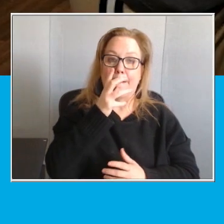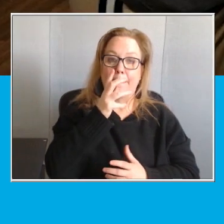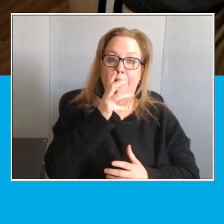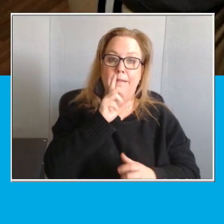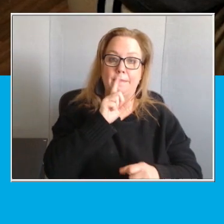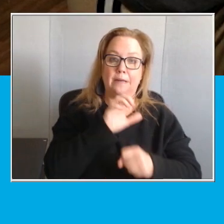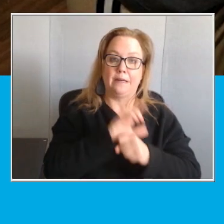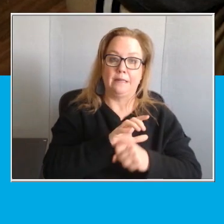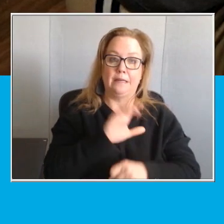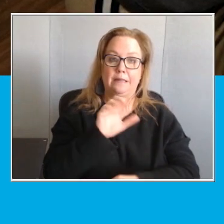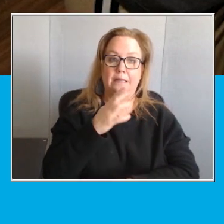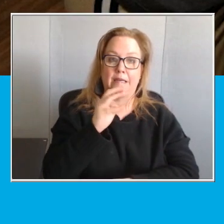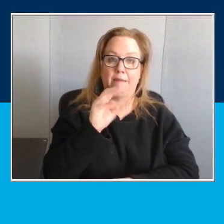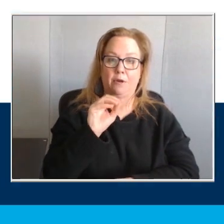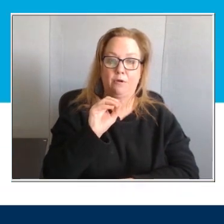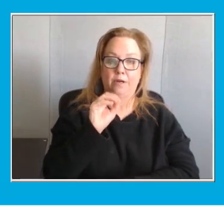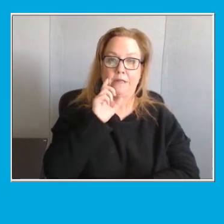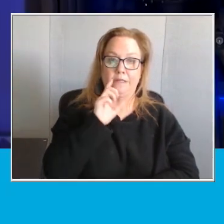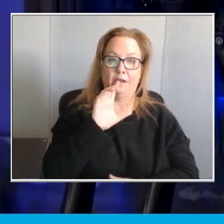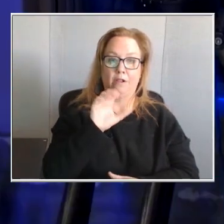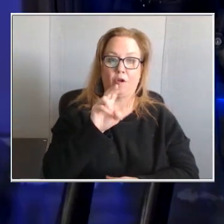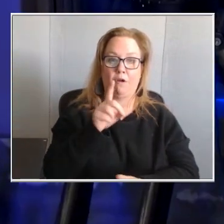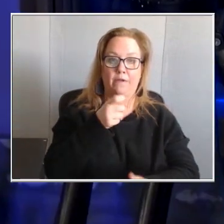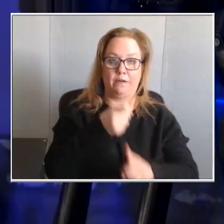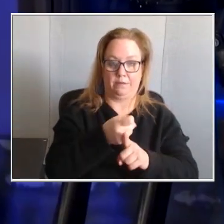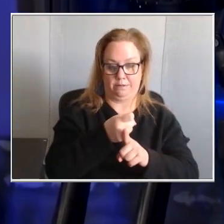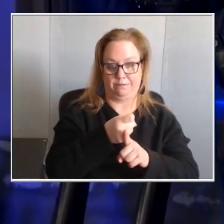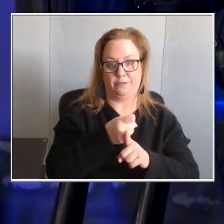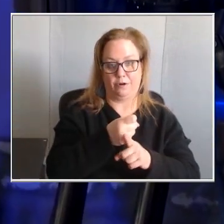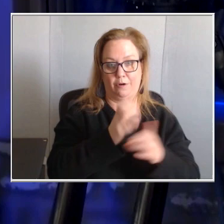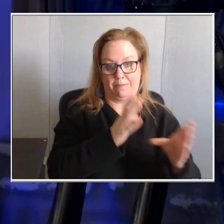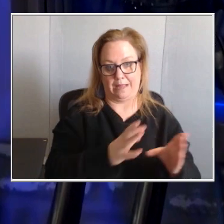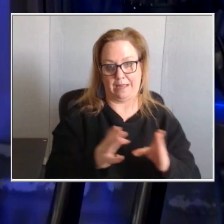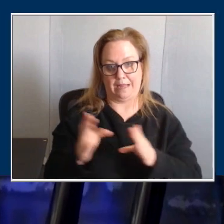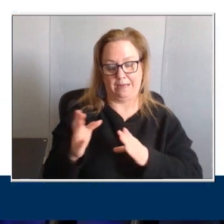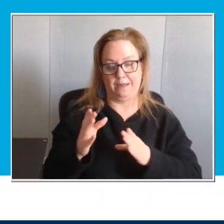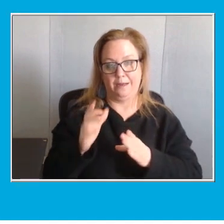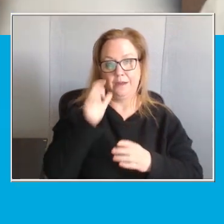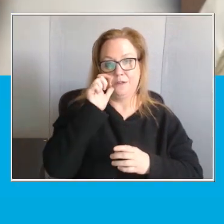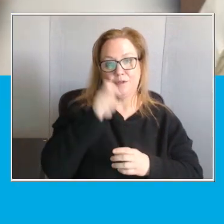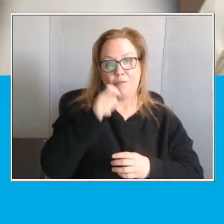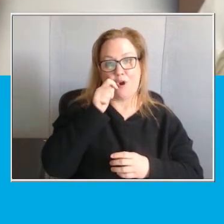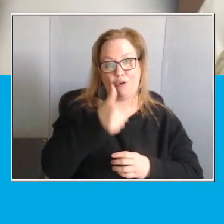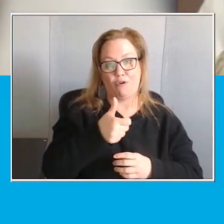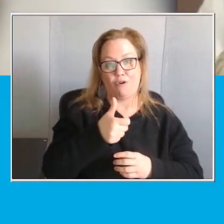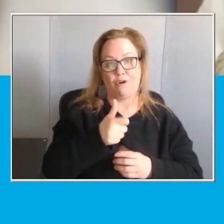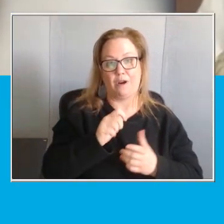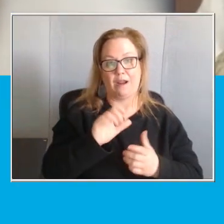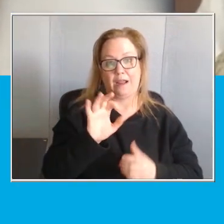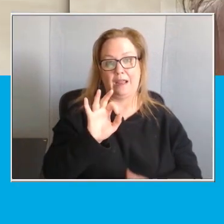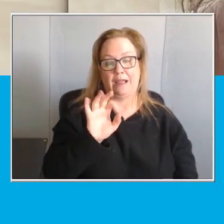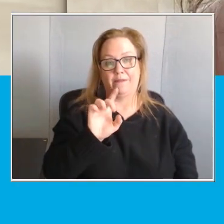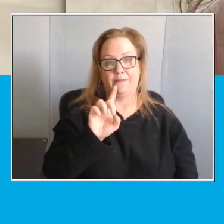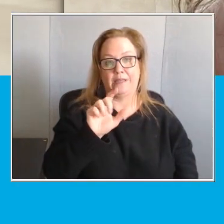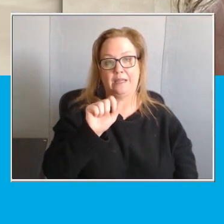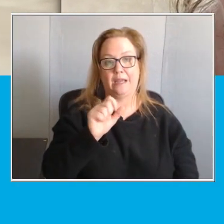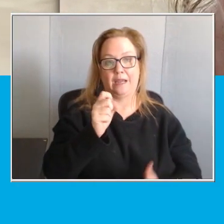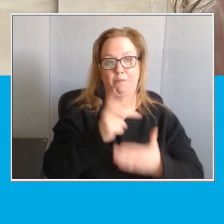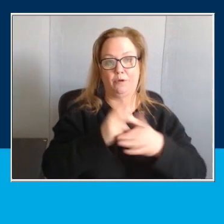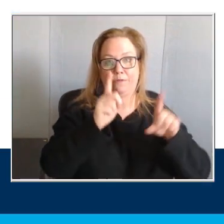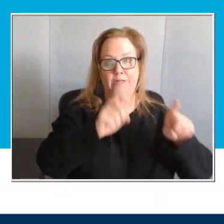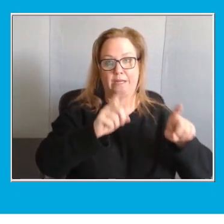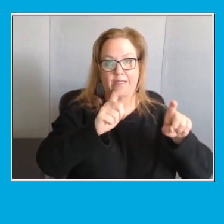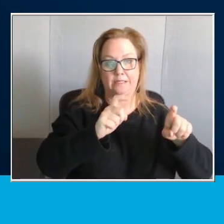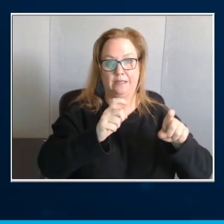until COVID complicated her treatment plan. I'm Jessica Lovell on the next Morning Medical Update. How an FDA-approved test allowed her to ditch